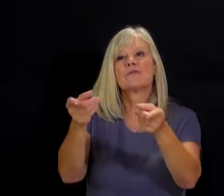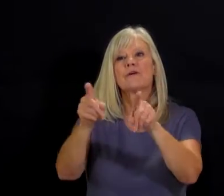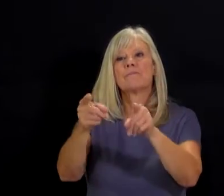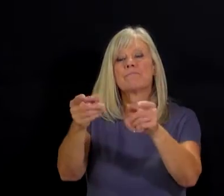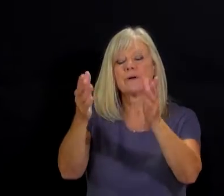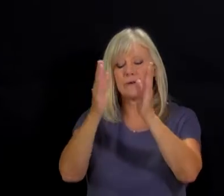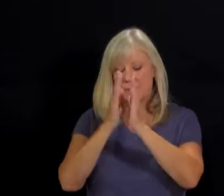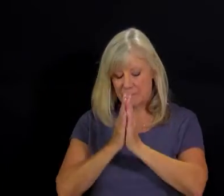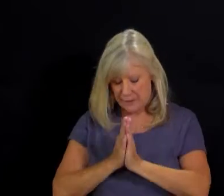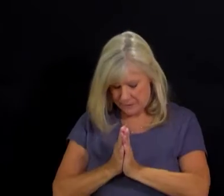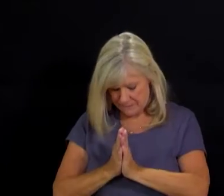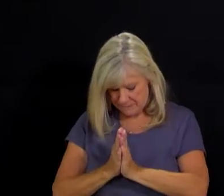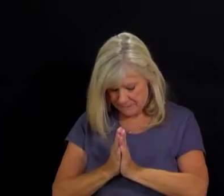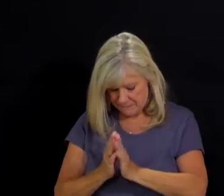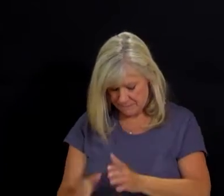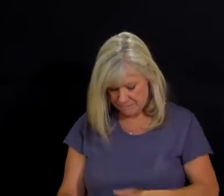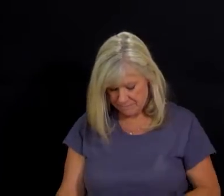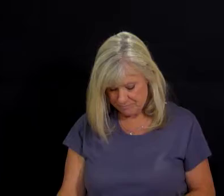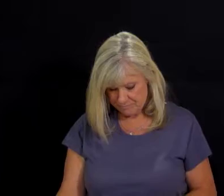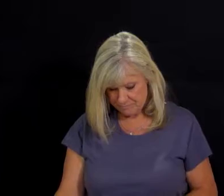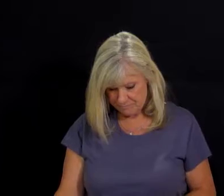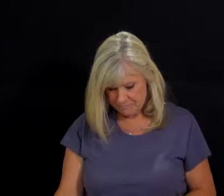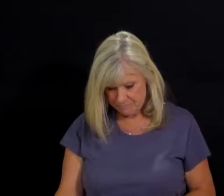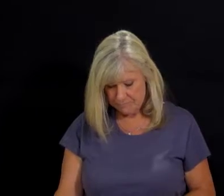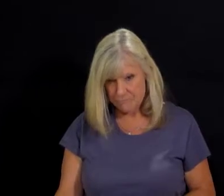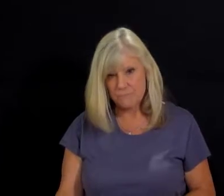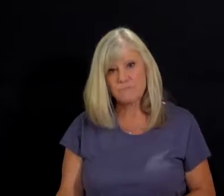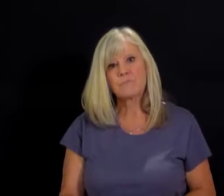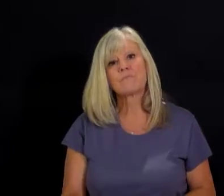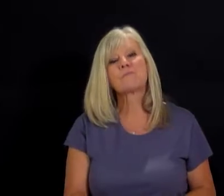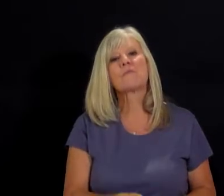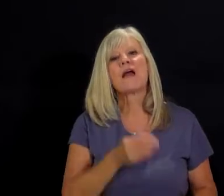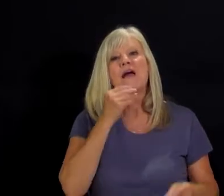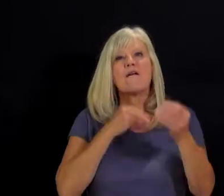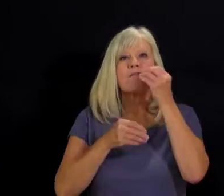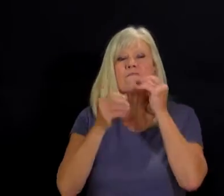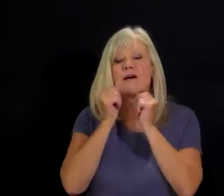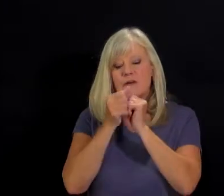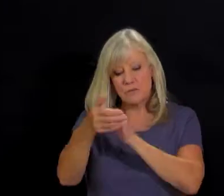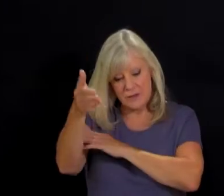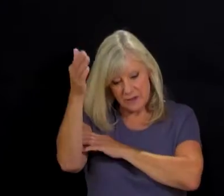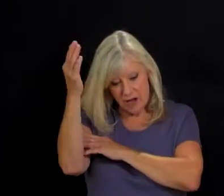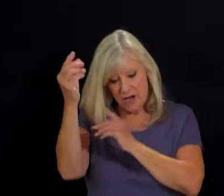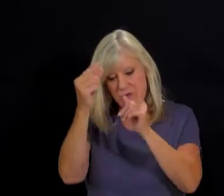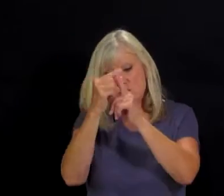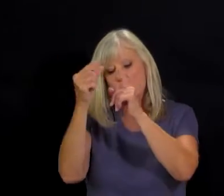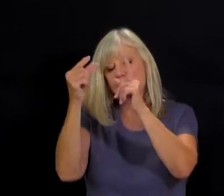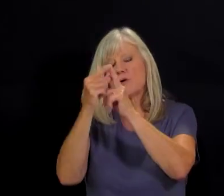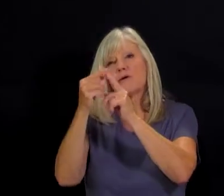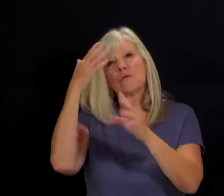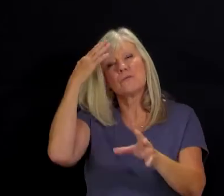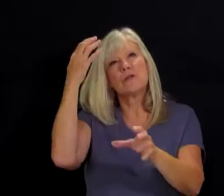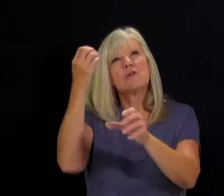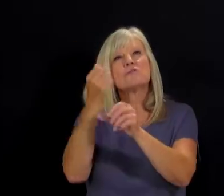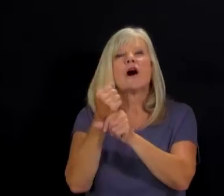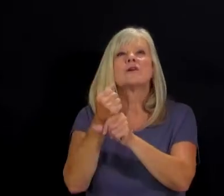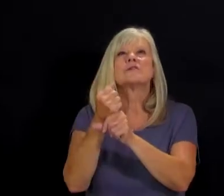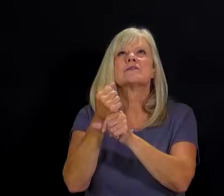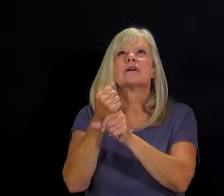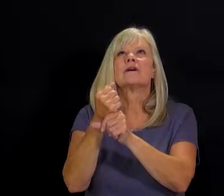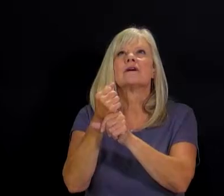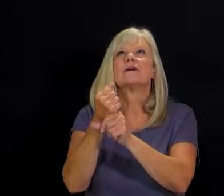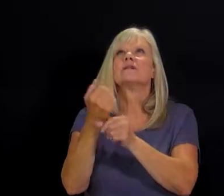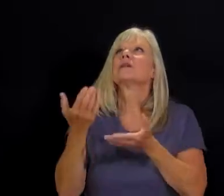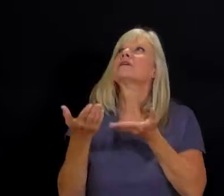come. Amen. Having been nourished by the word of God with trust and faithfulness, let us bring our needs